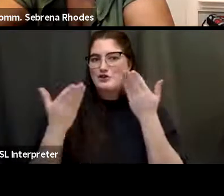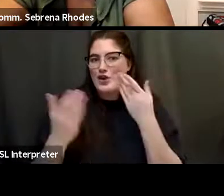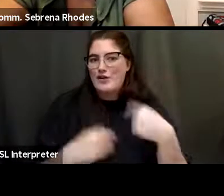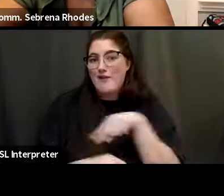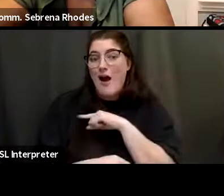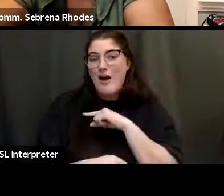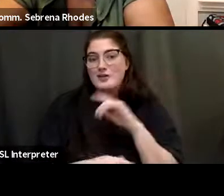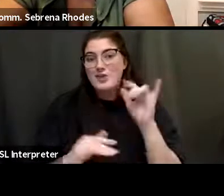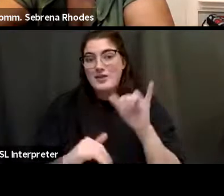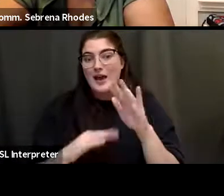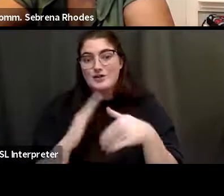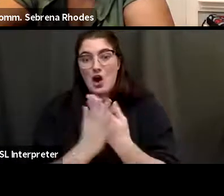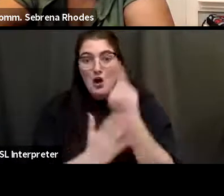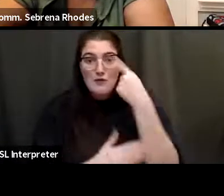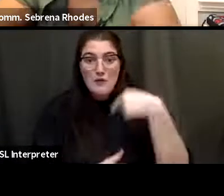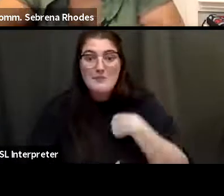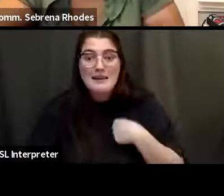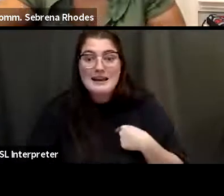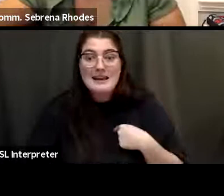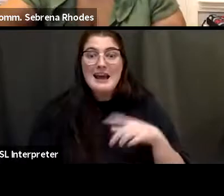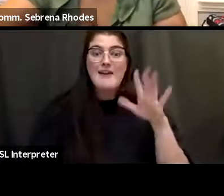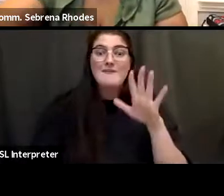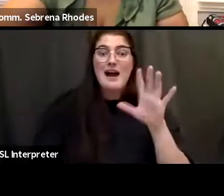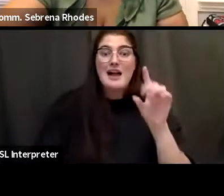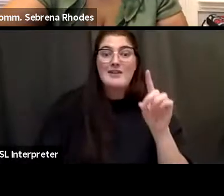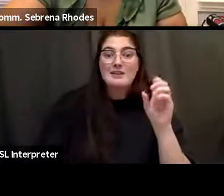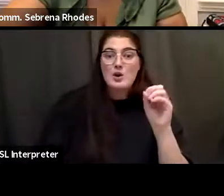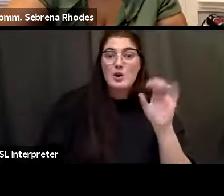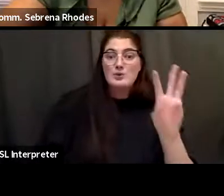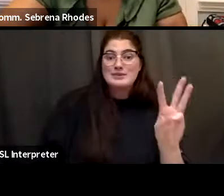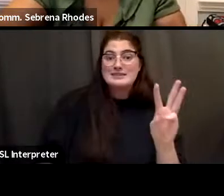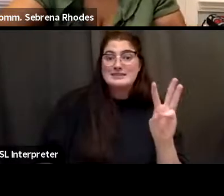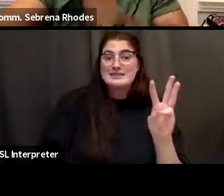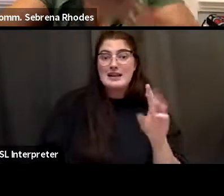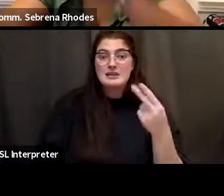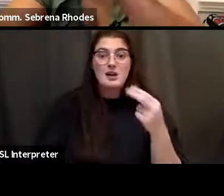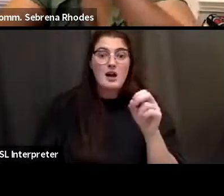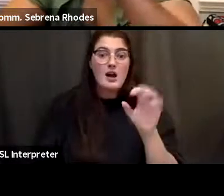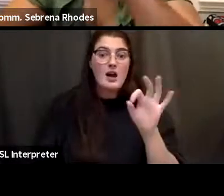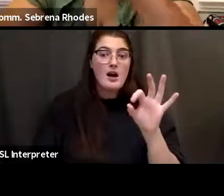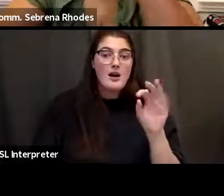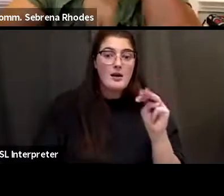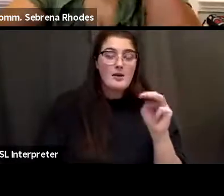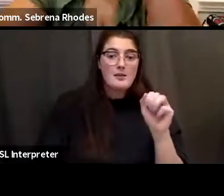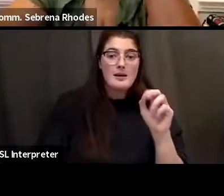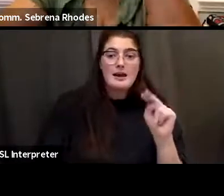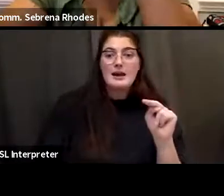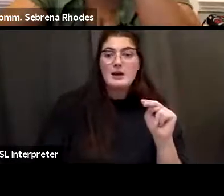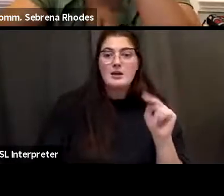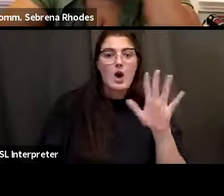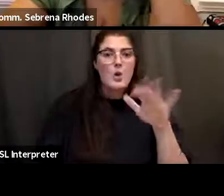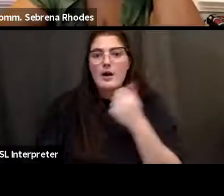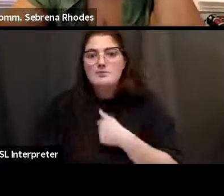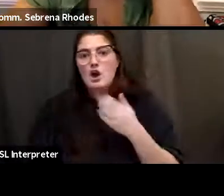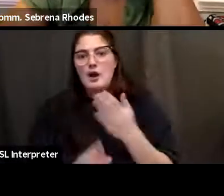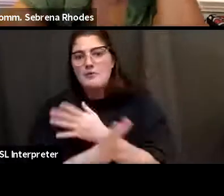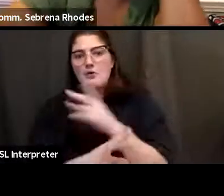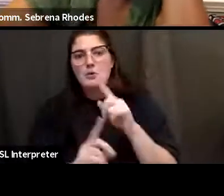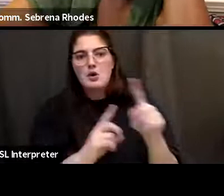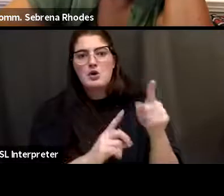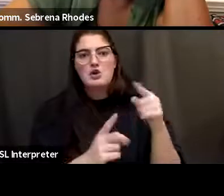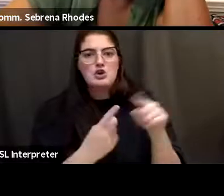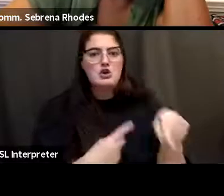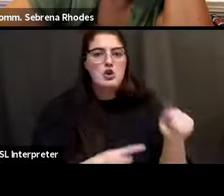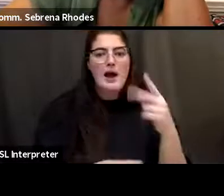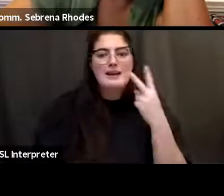So that's all from me. 5DO6, Commissioner Hoffman. Oh, I'm sorry. Just before we go to you, Commissioner Hoffman,